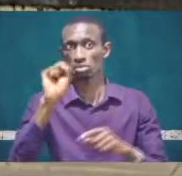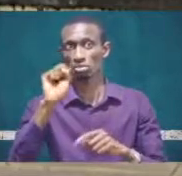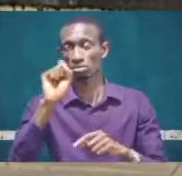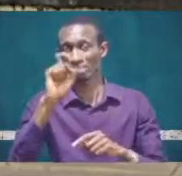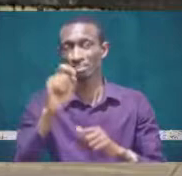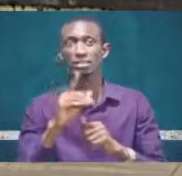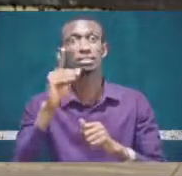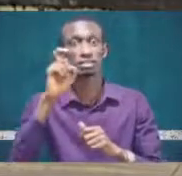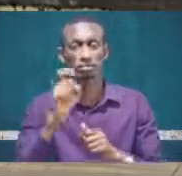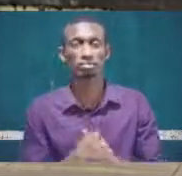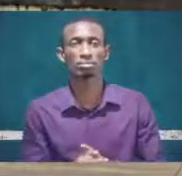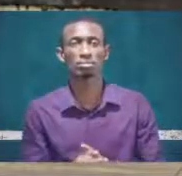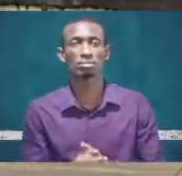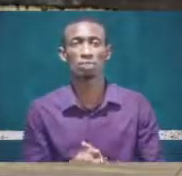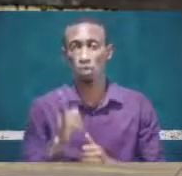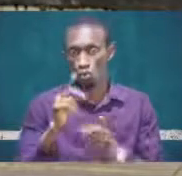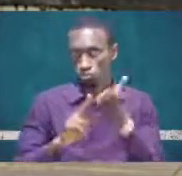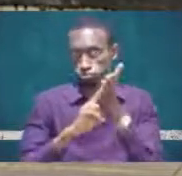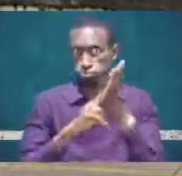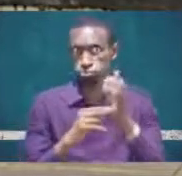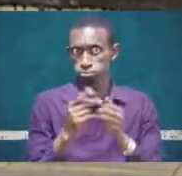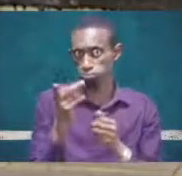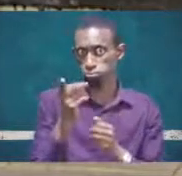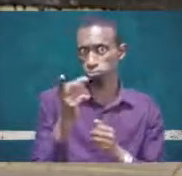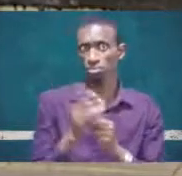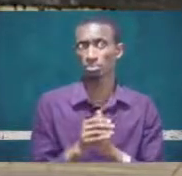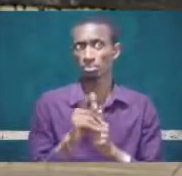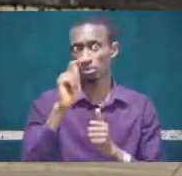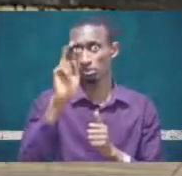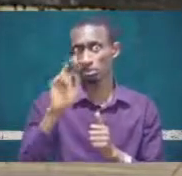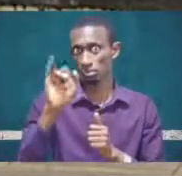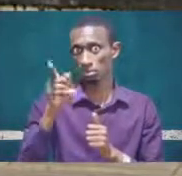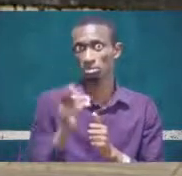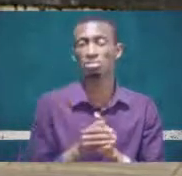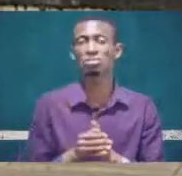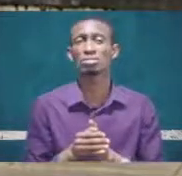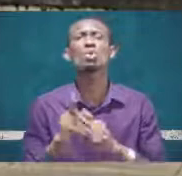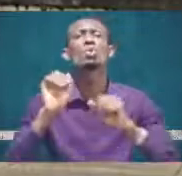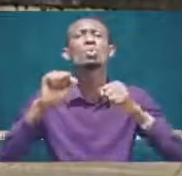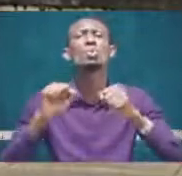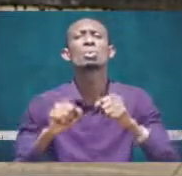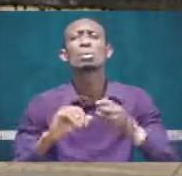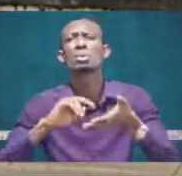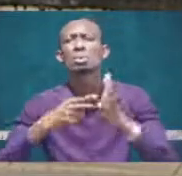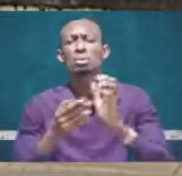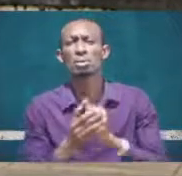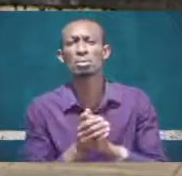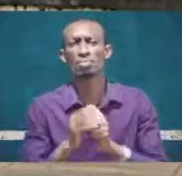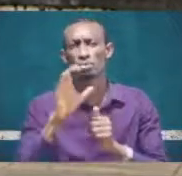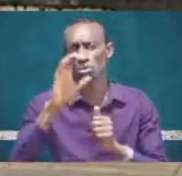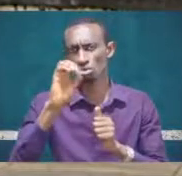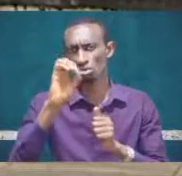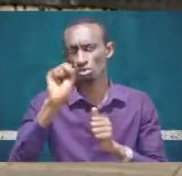dx. So using this trigonometric identity, I can express cosine squared